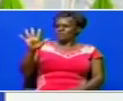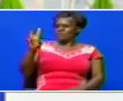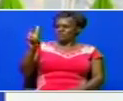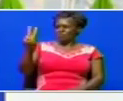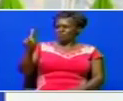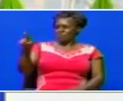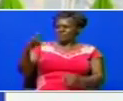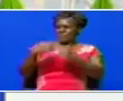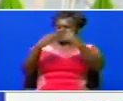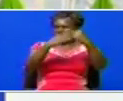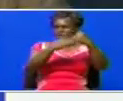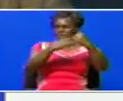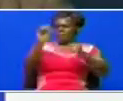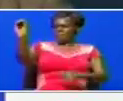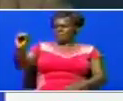52.88%.